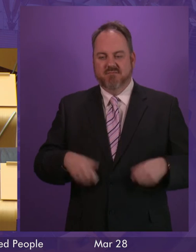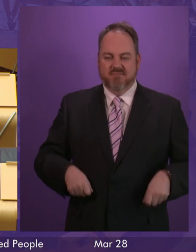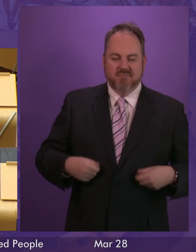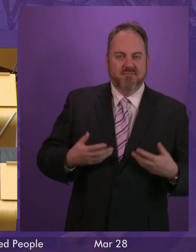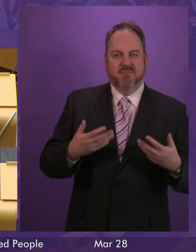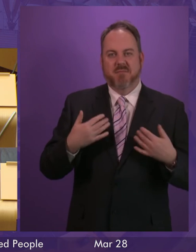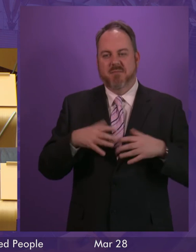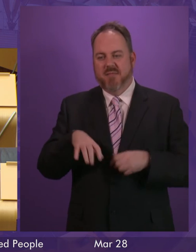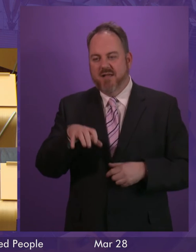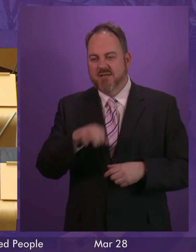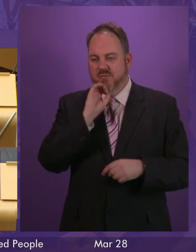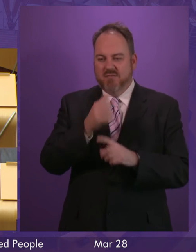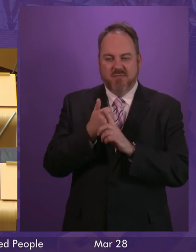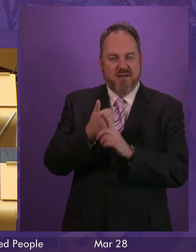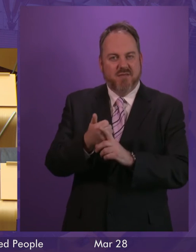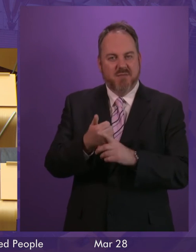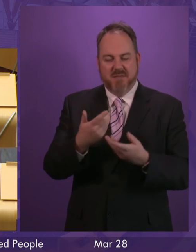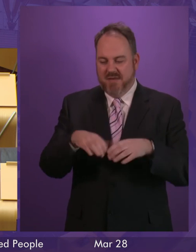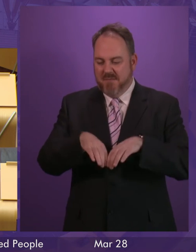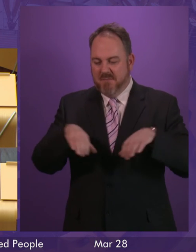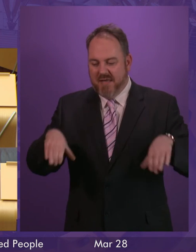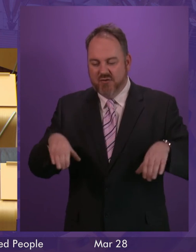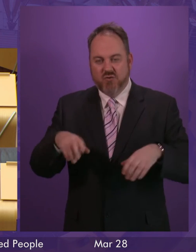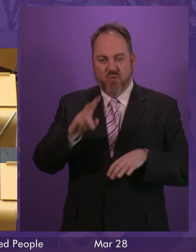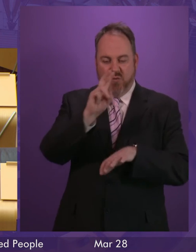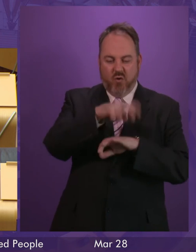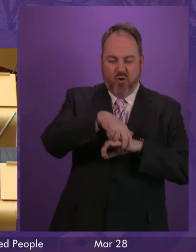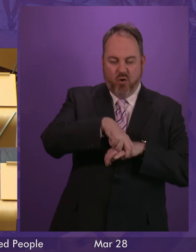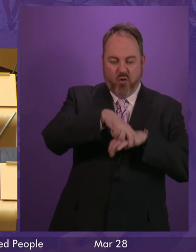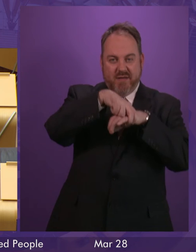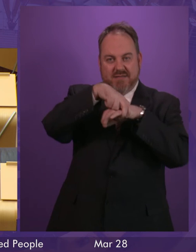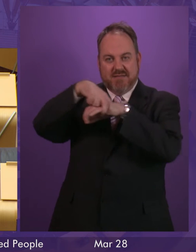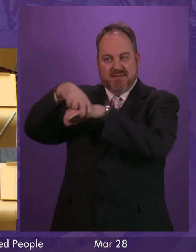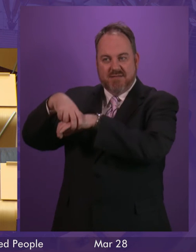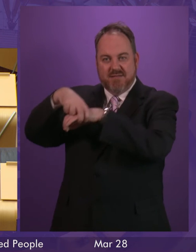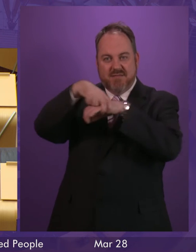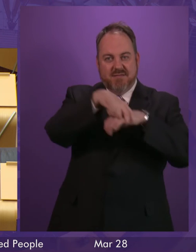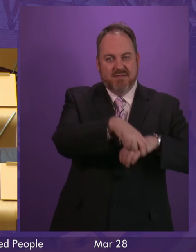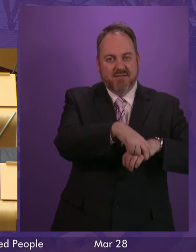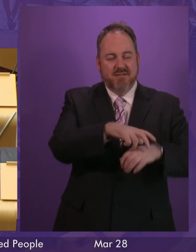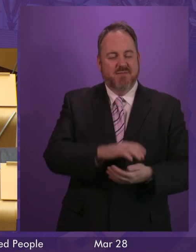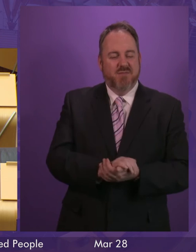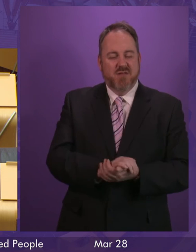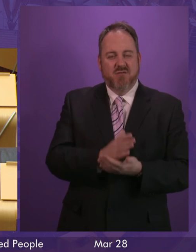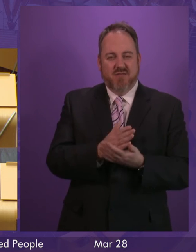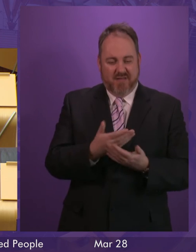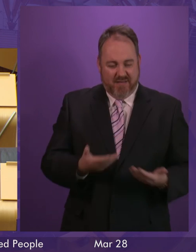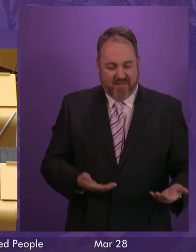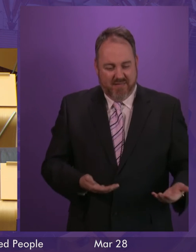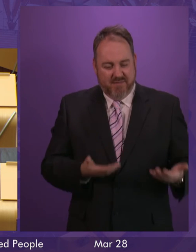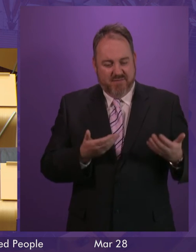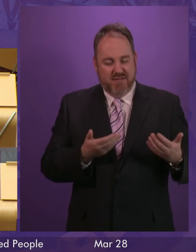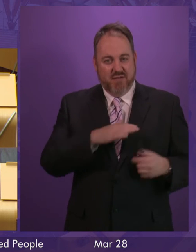their wheelchair, a changing bench and a hoist. And lifting a disabled child or an adult